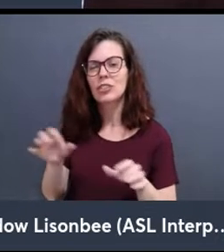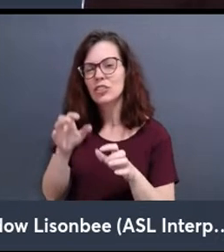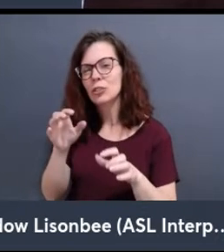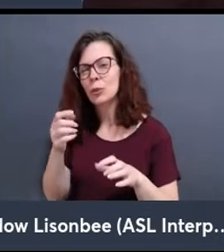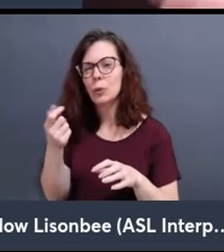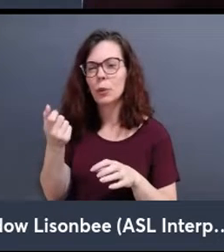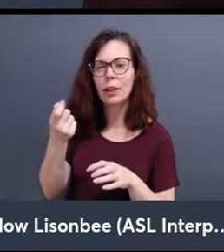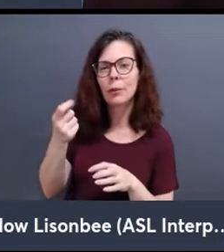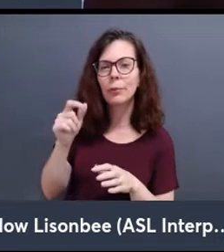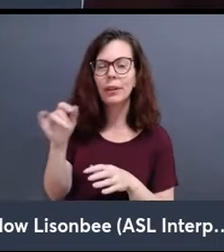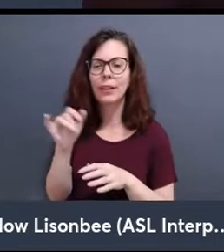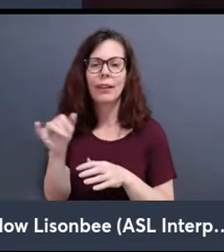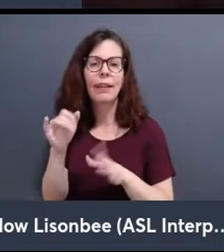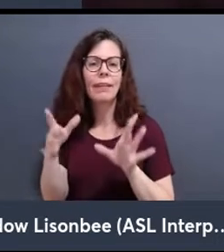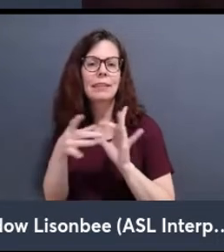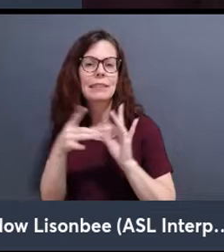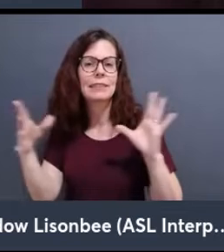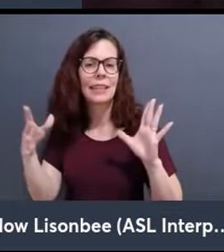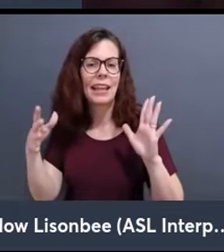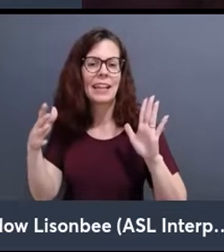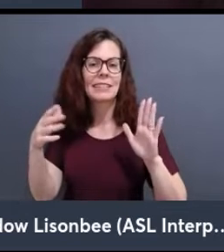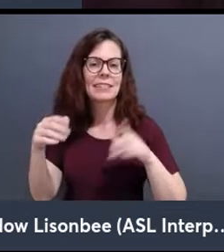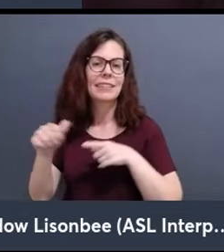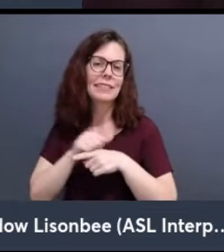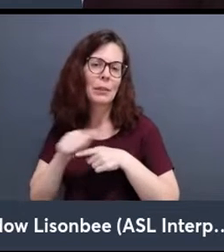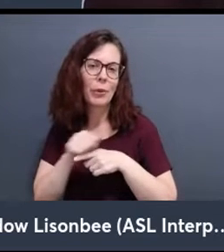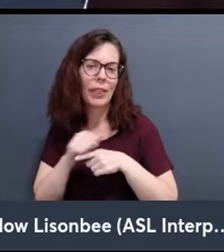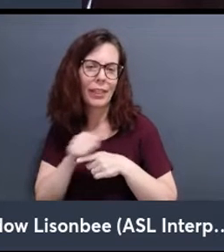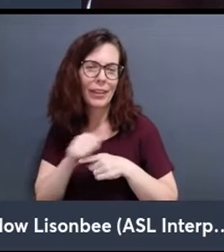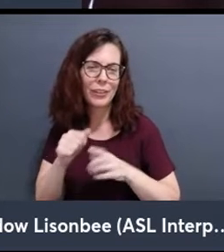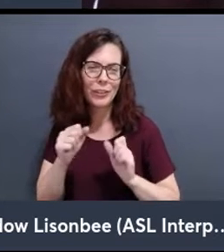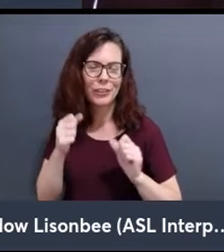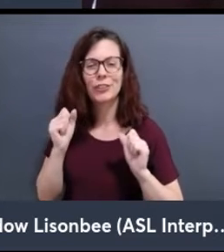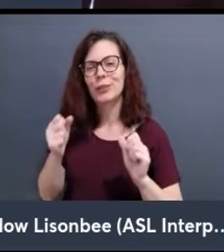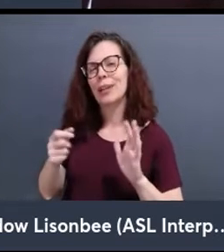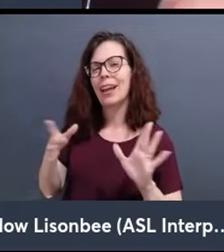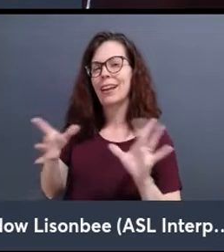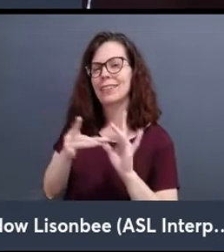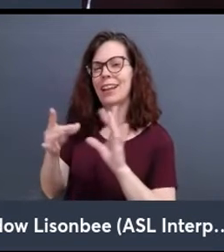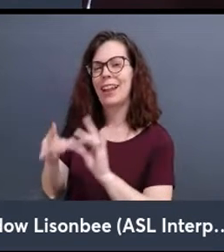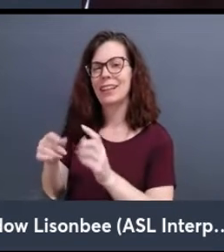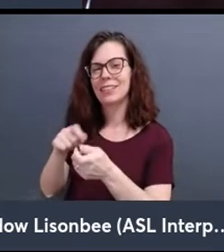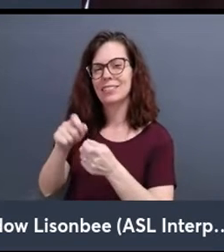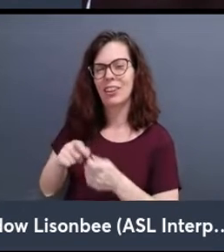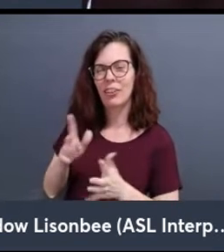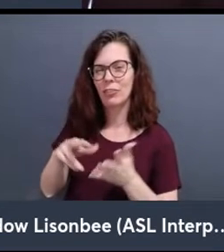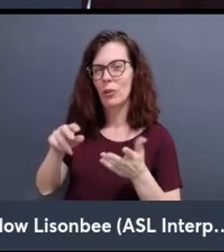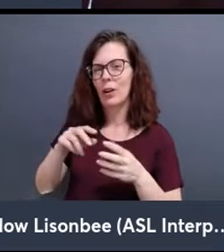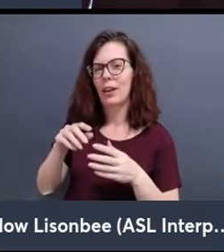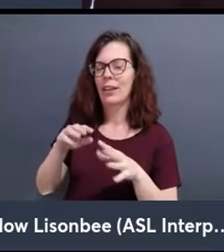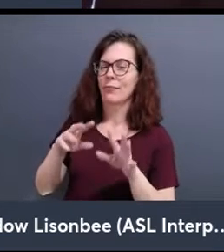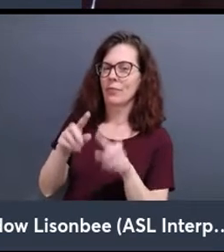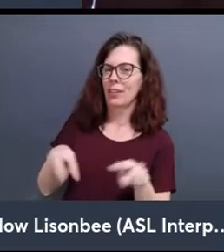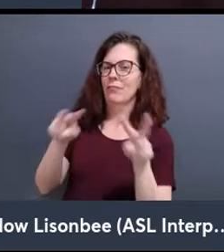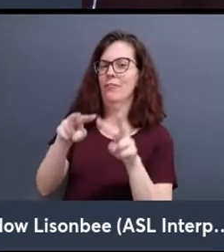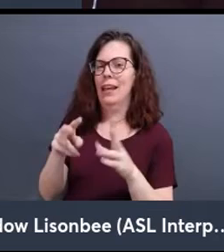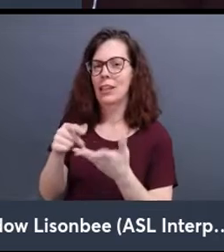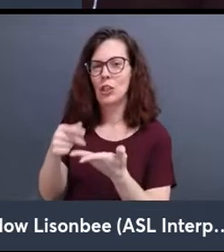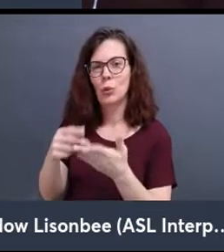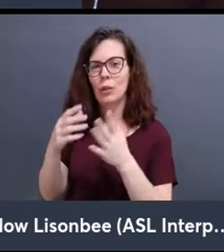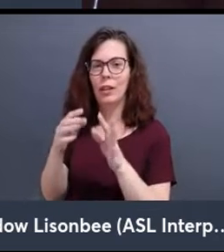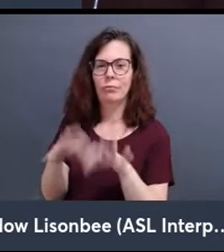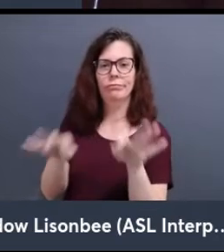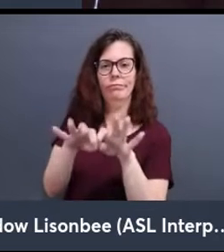the disconnected simulation so that we can connect the dots in terms of the value of this new feature.